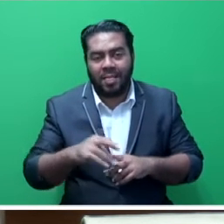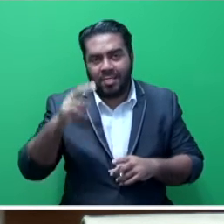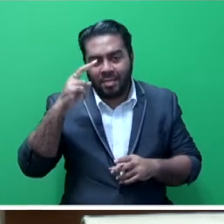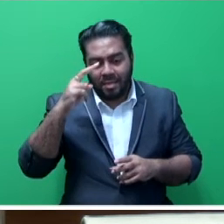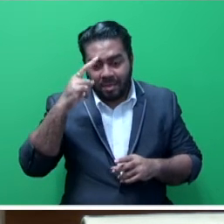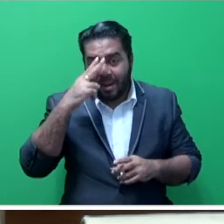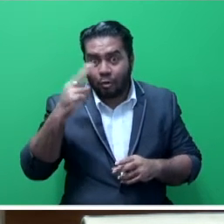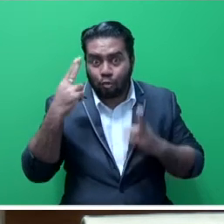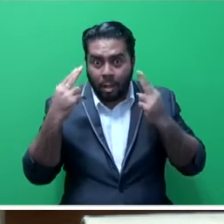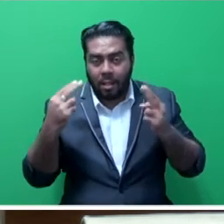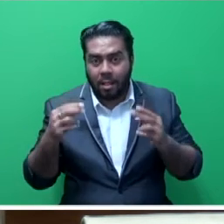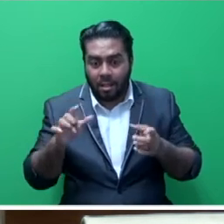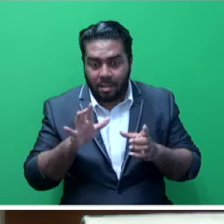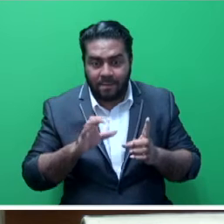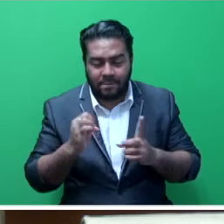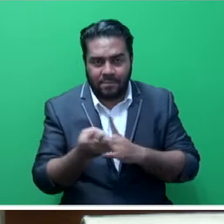environment. Mr. Speaker,